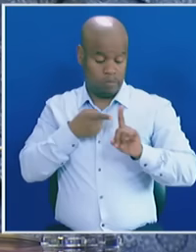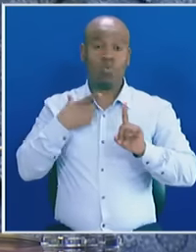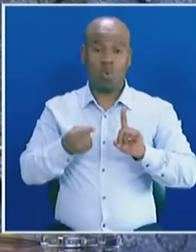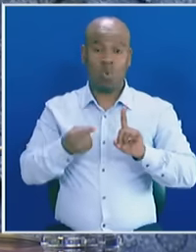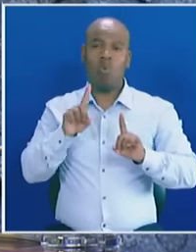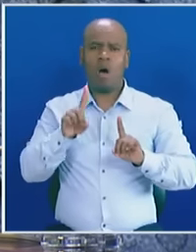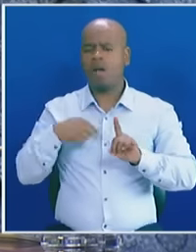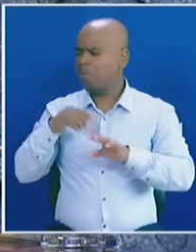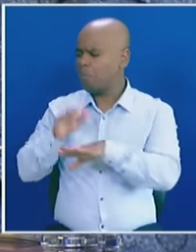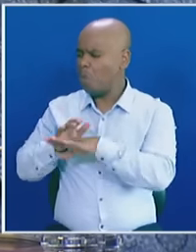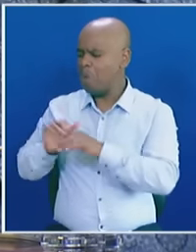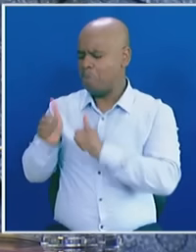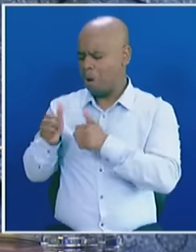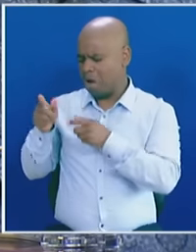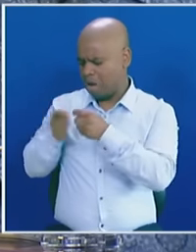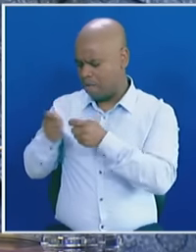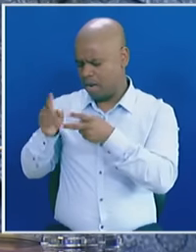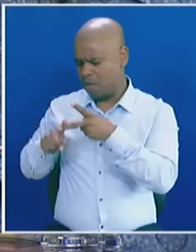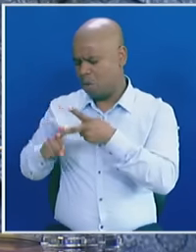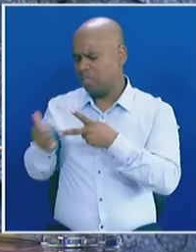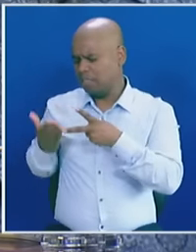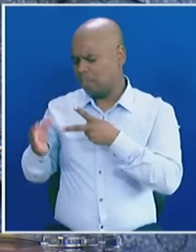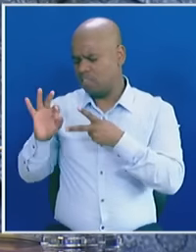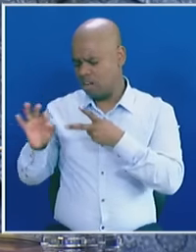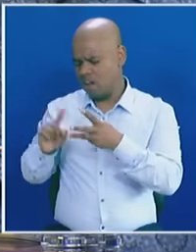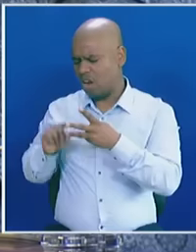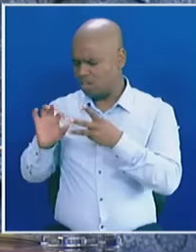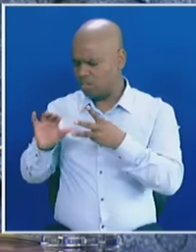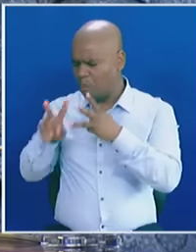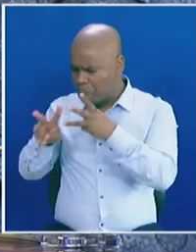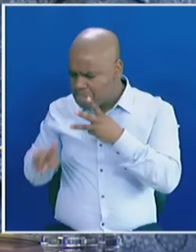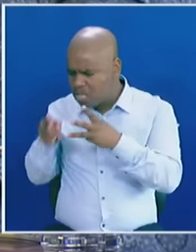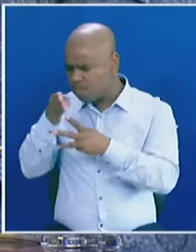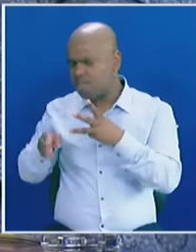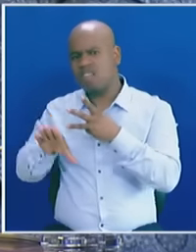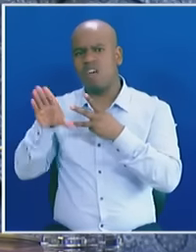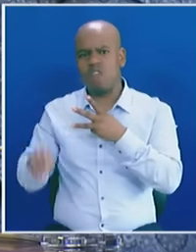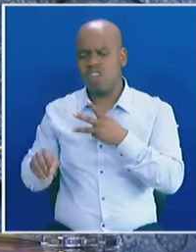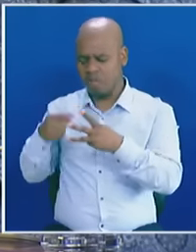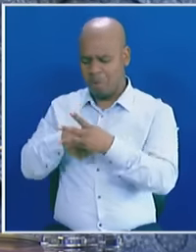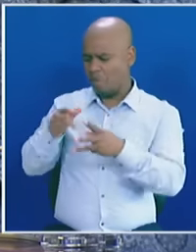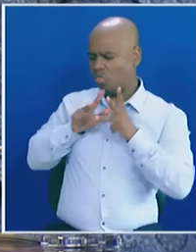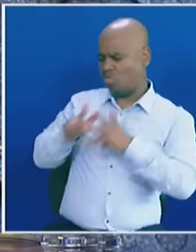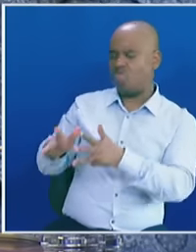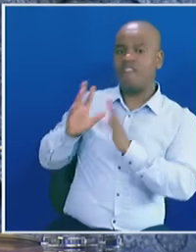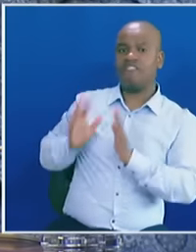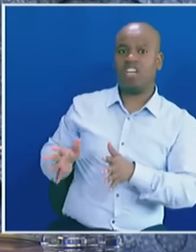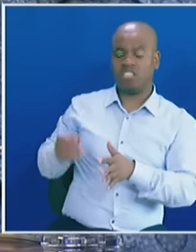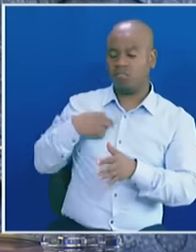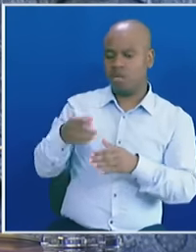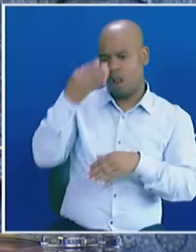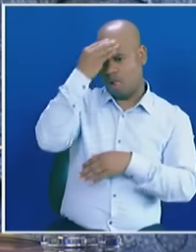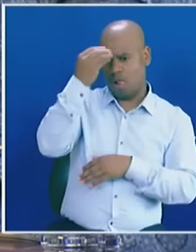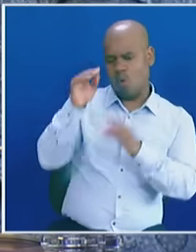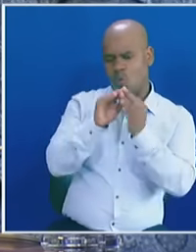threat to good governance, service delivery, and stability. And it is for these reasons he saw it fit to destroy intelligence community,